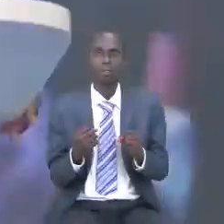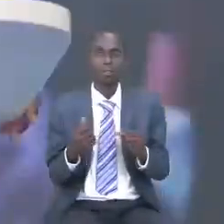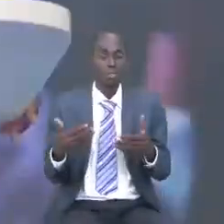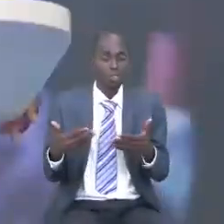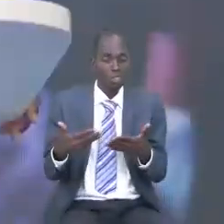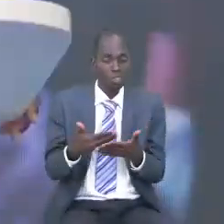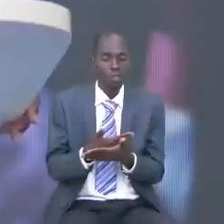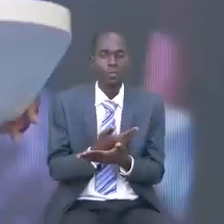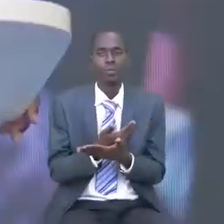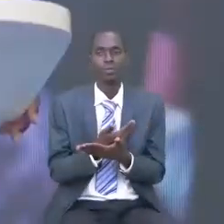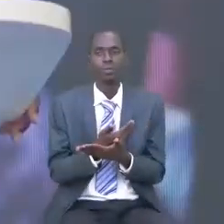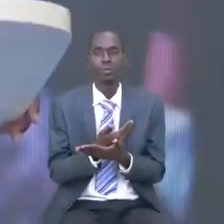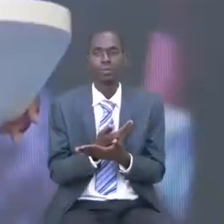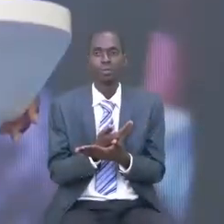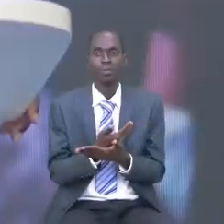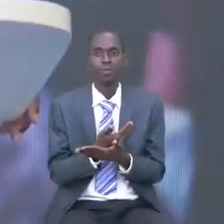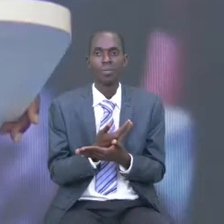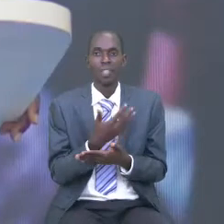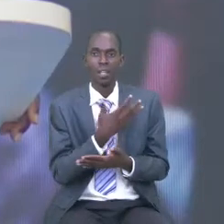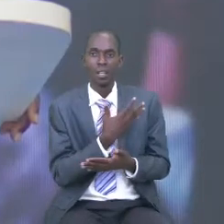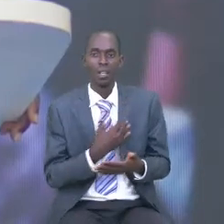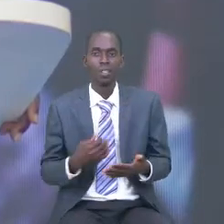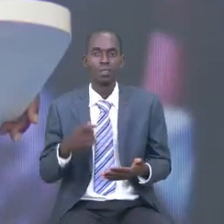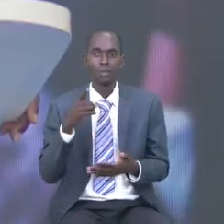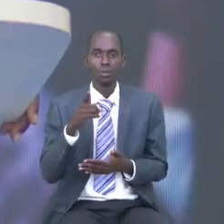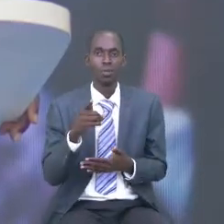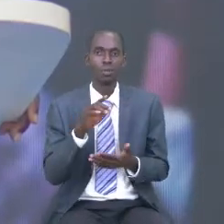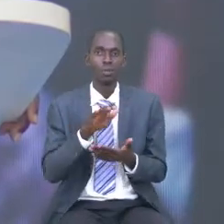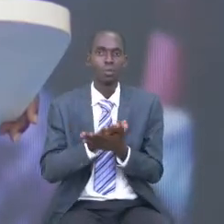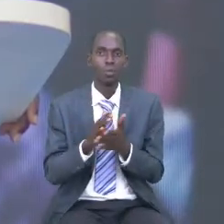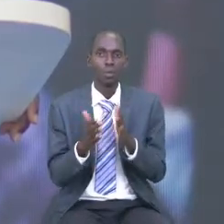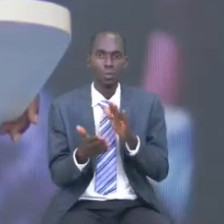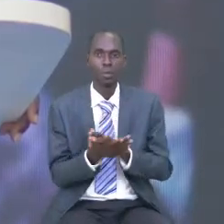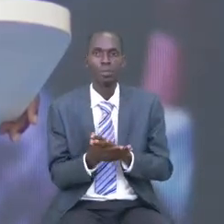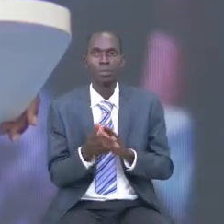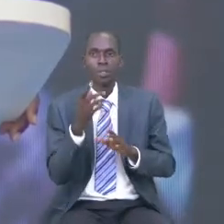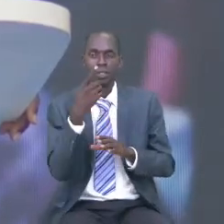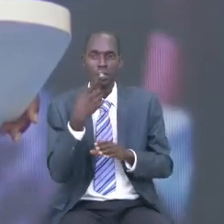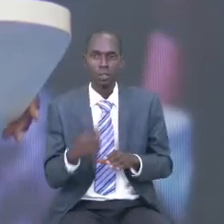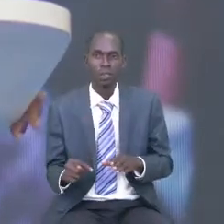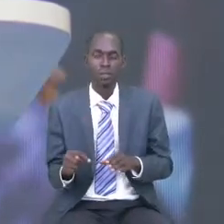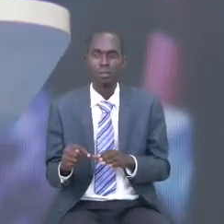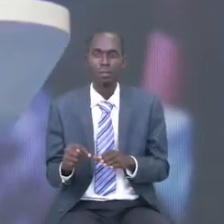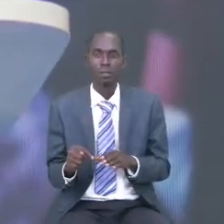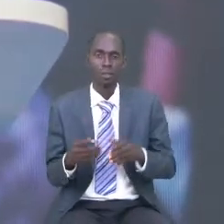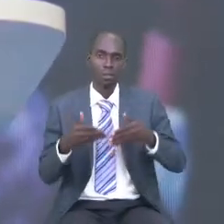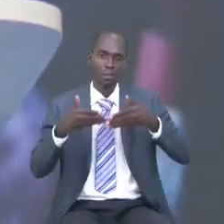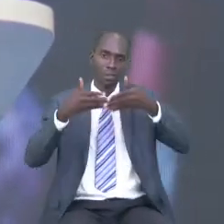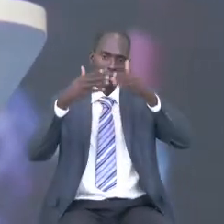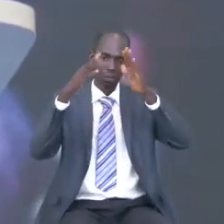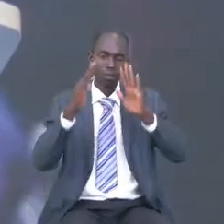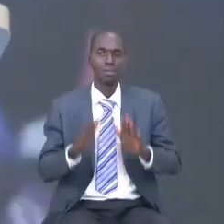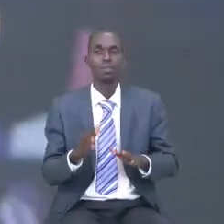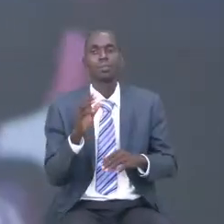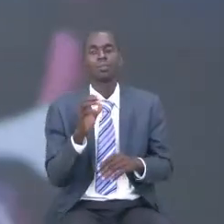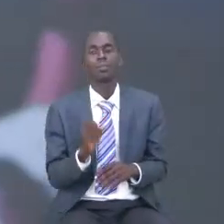new, and you become a pace setter.